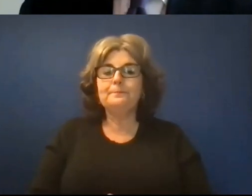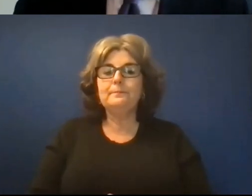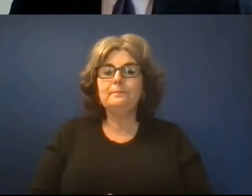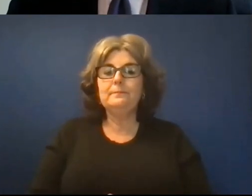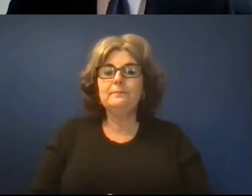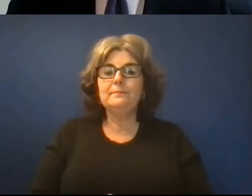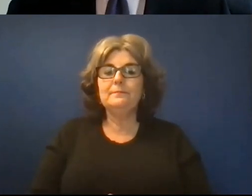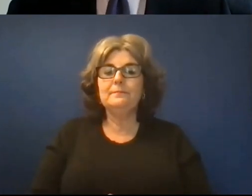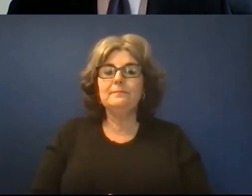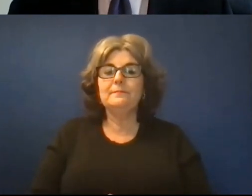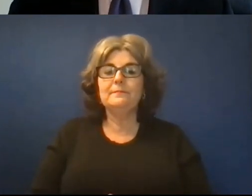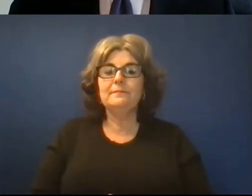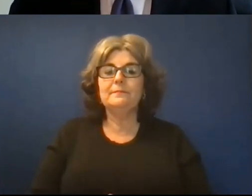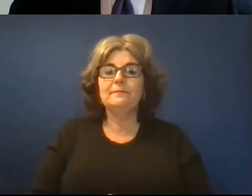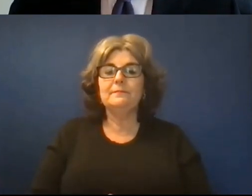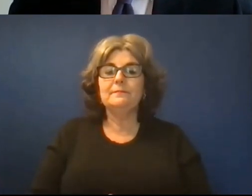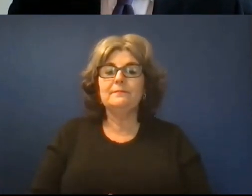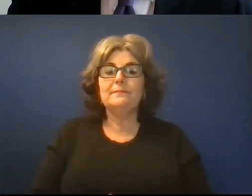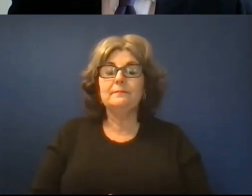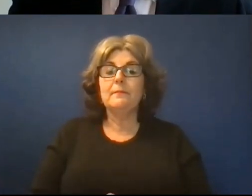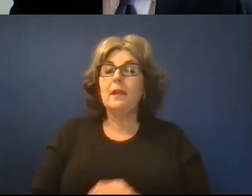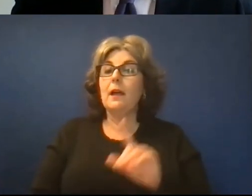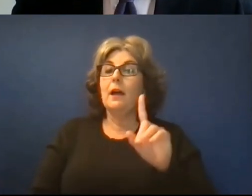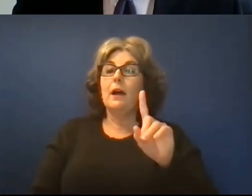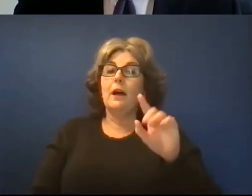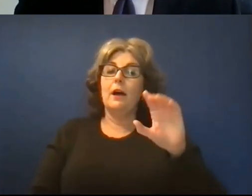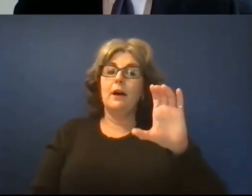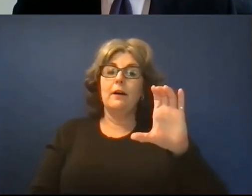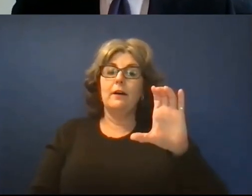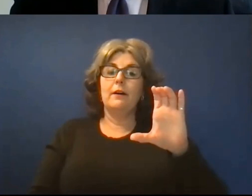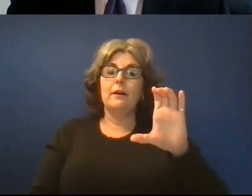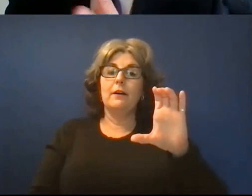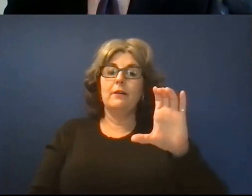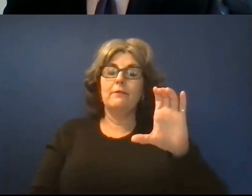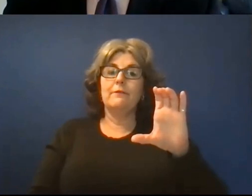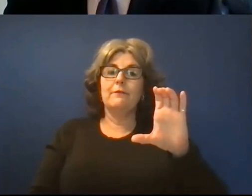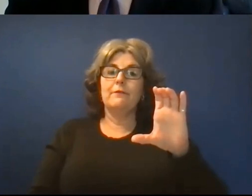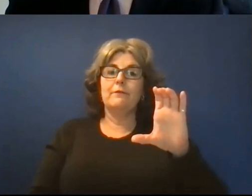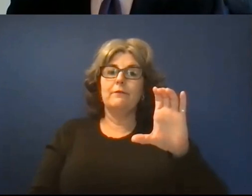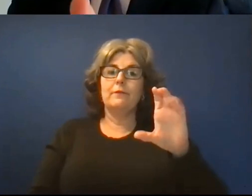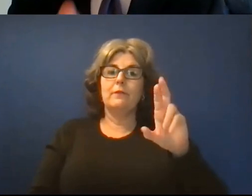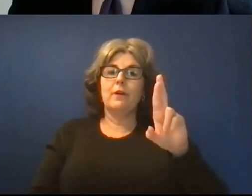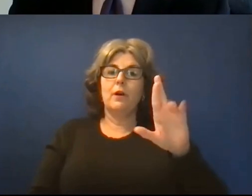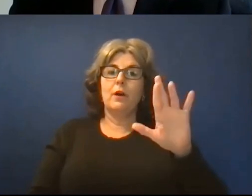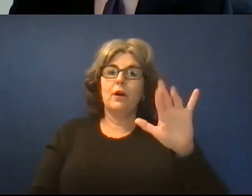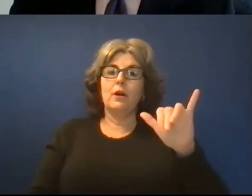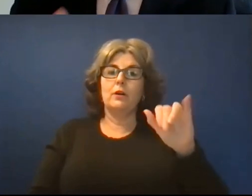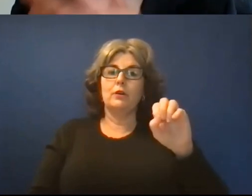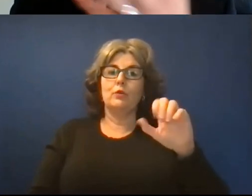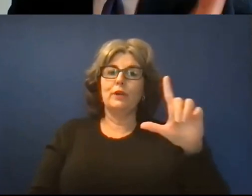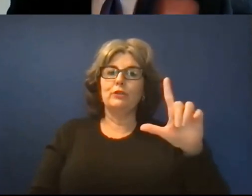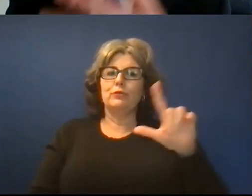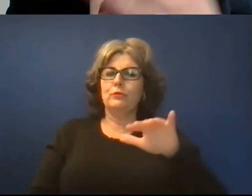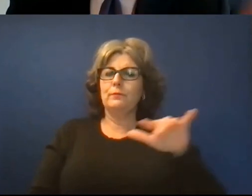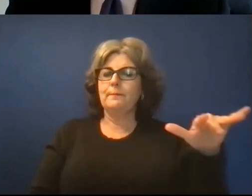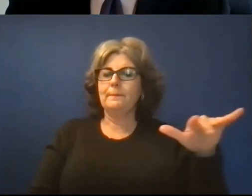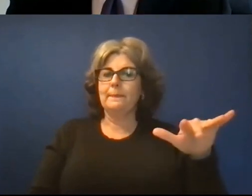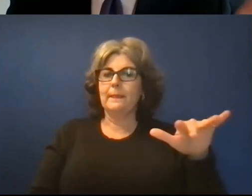Wow. Question for both of you. This is coming from Crystal Peyton Demery. And if you heard me say your name, please tell us in the chat. I